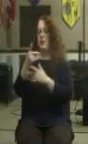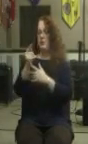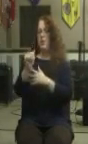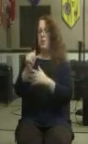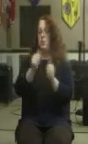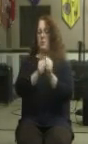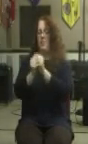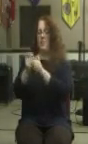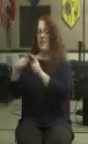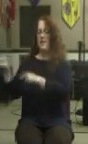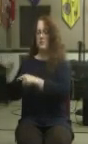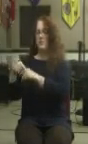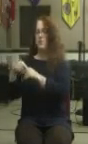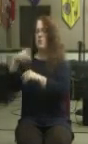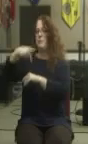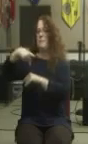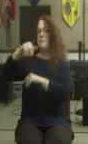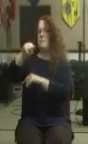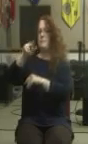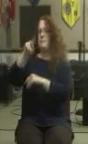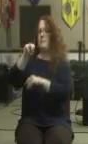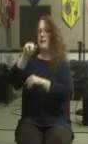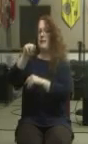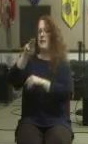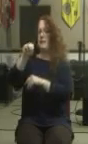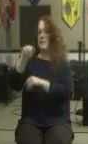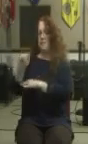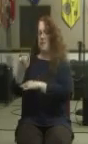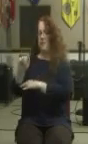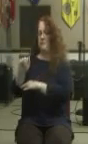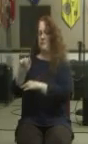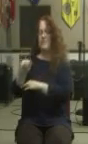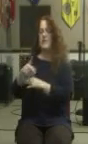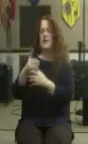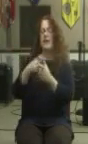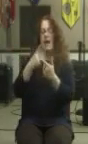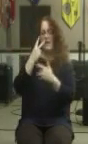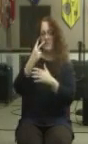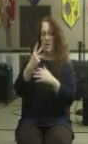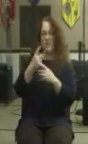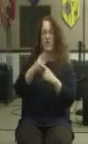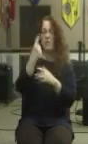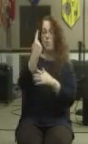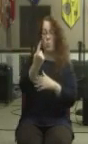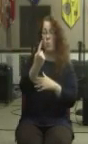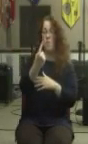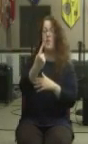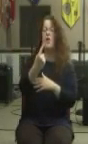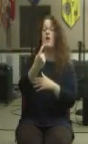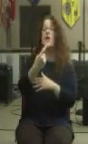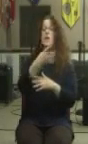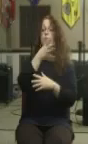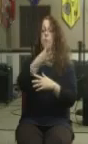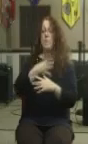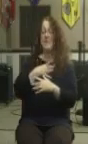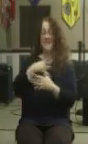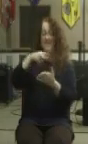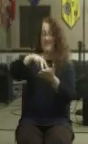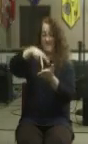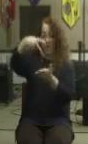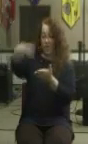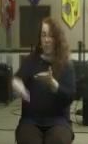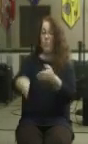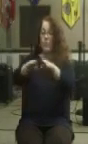In Panama, she saw these people who were destitute, who had nothing. We had one lady that fell through the floor of